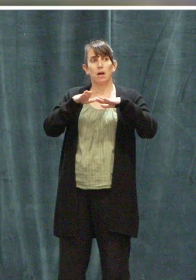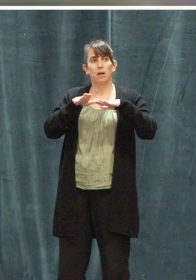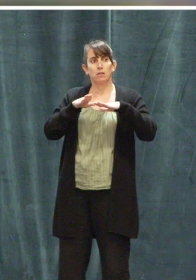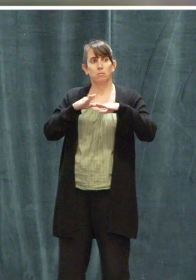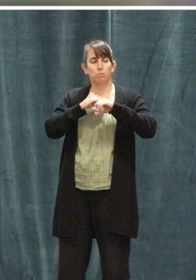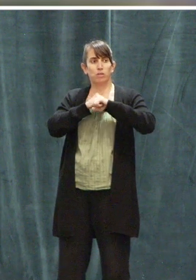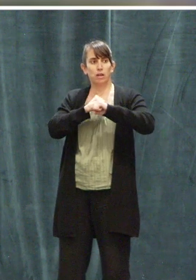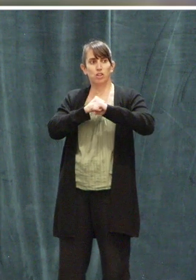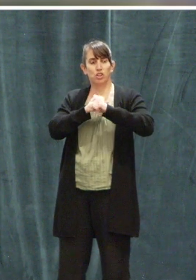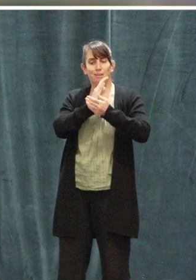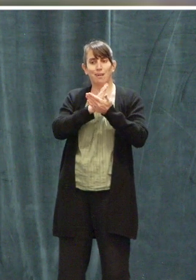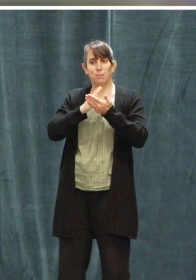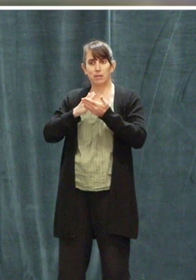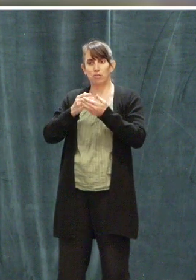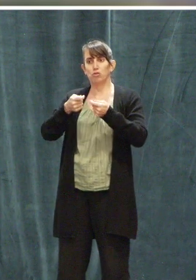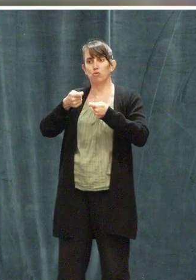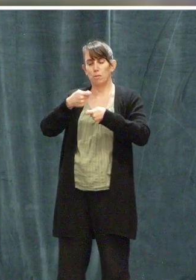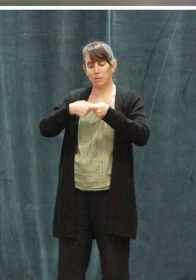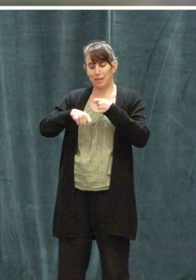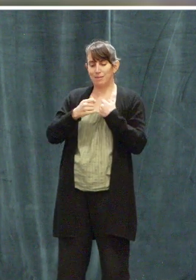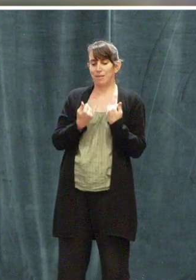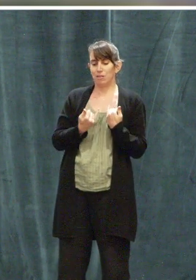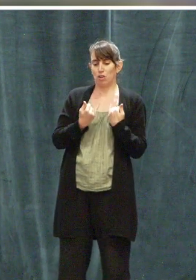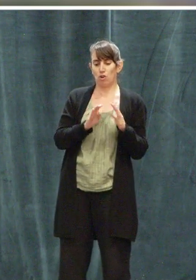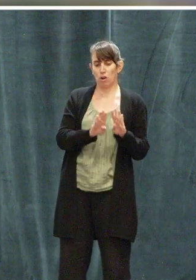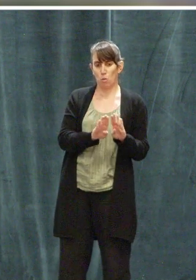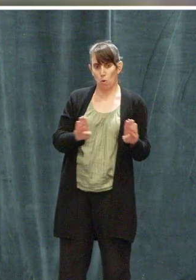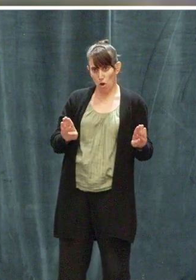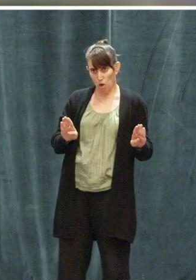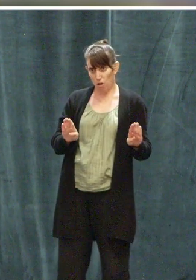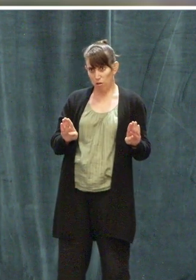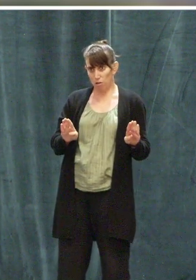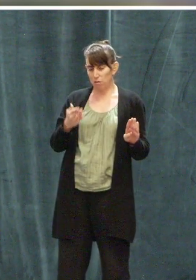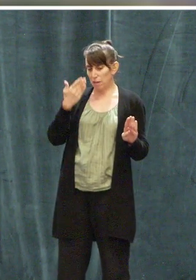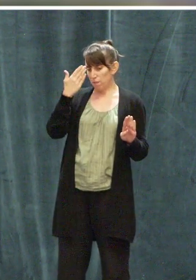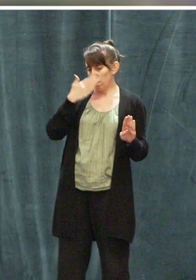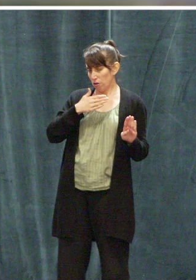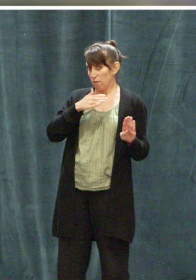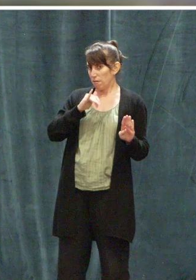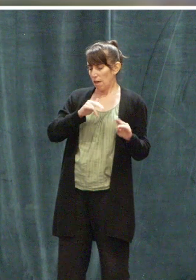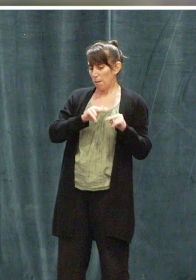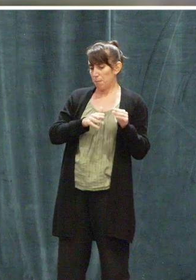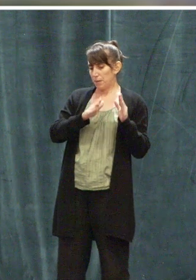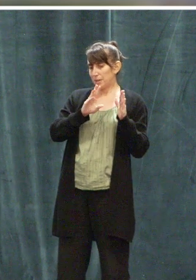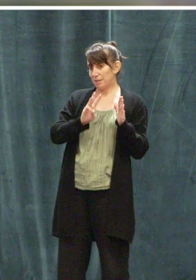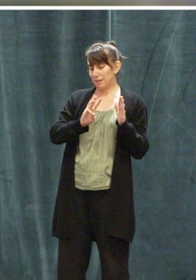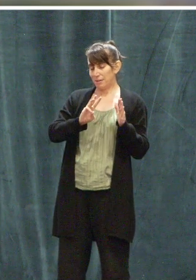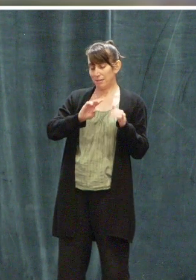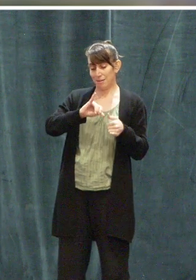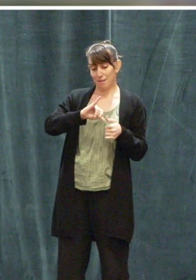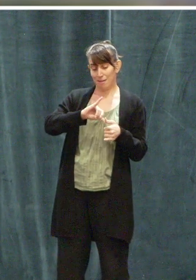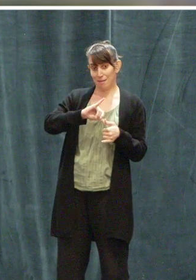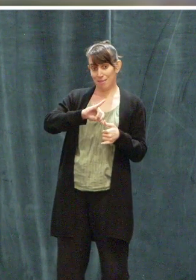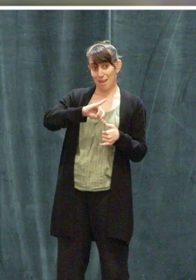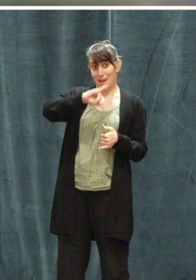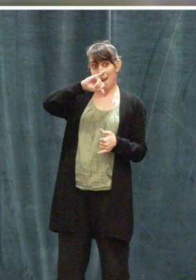elements replace the existing privacy wall in front of what we call Reach 6. The height